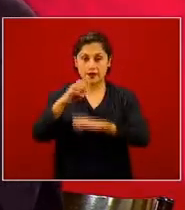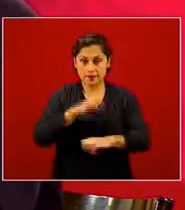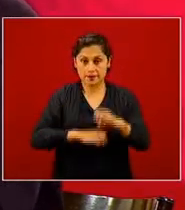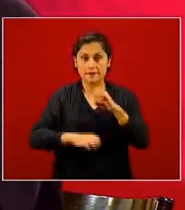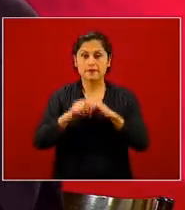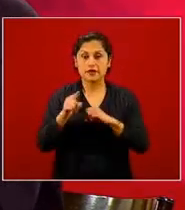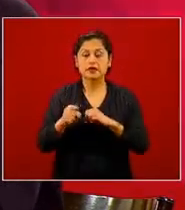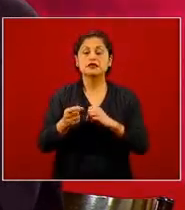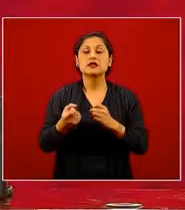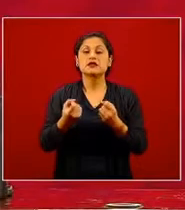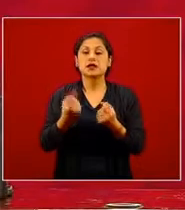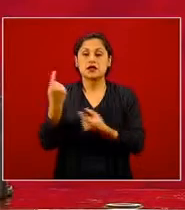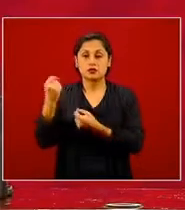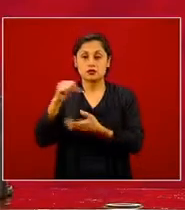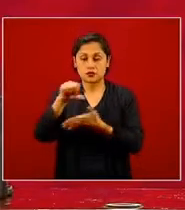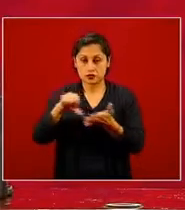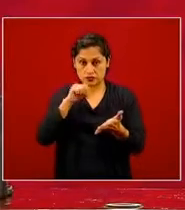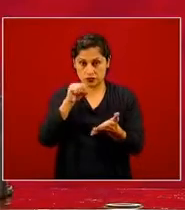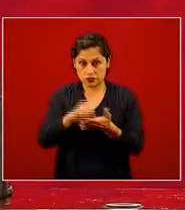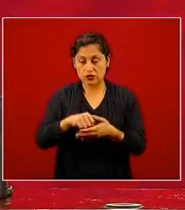health agencies,